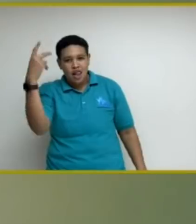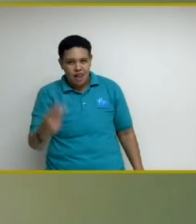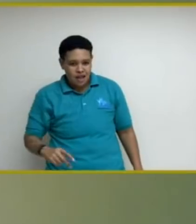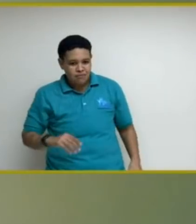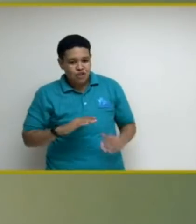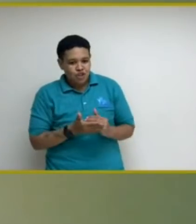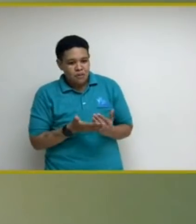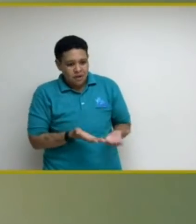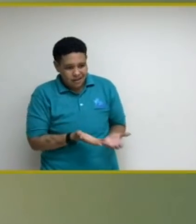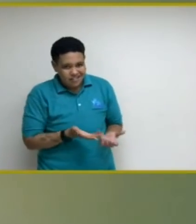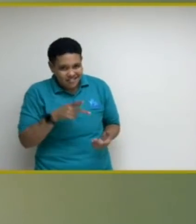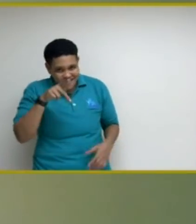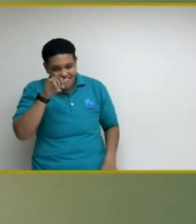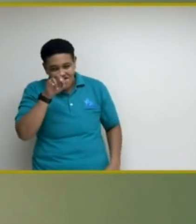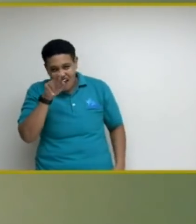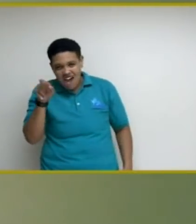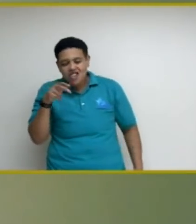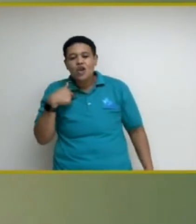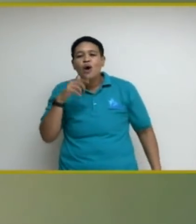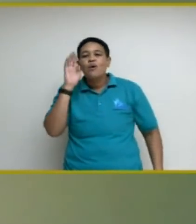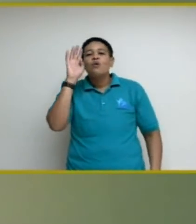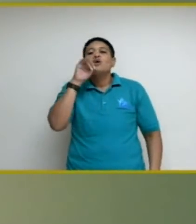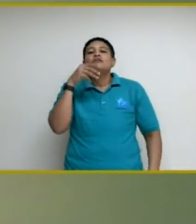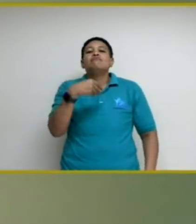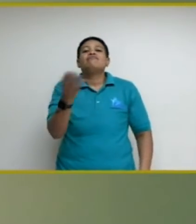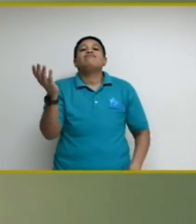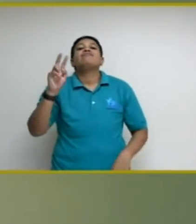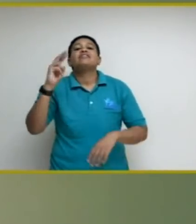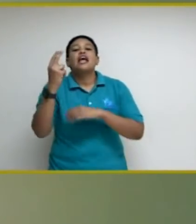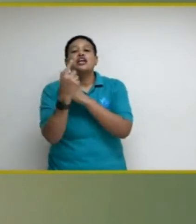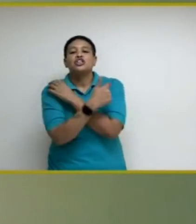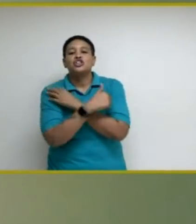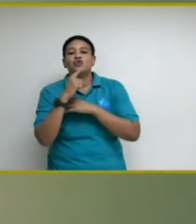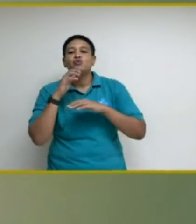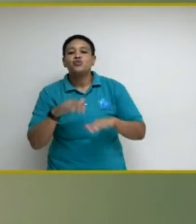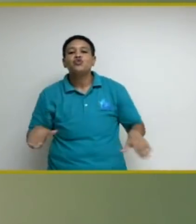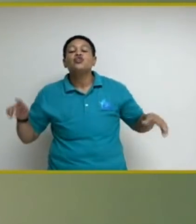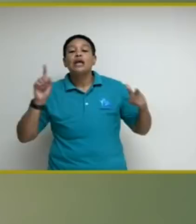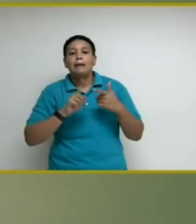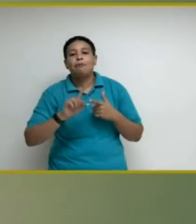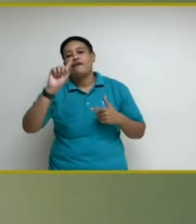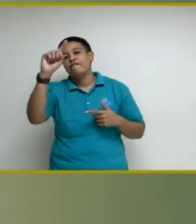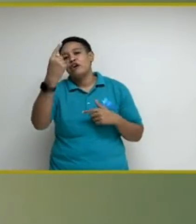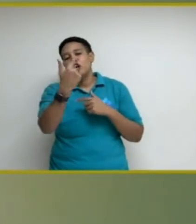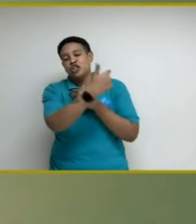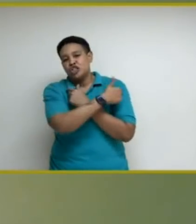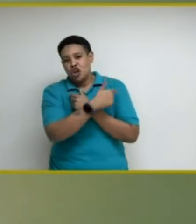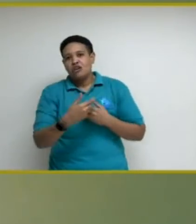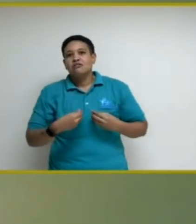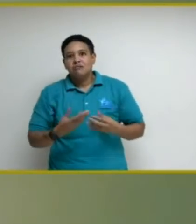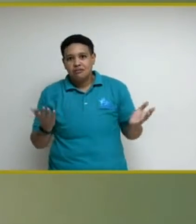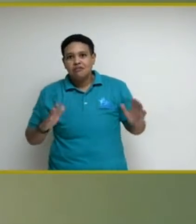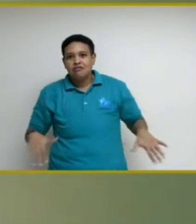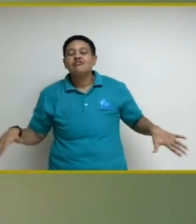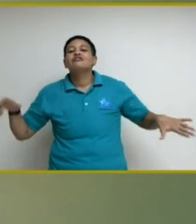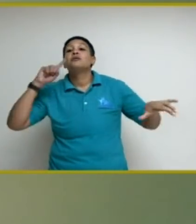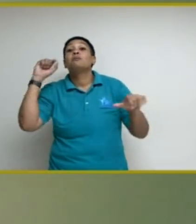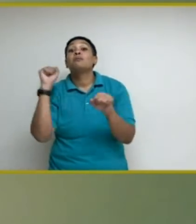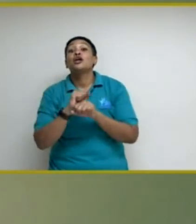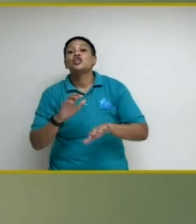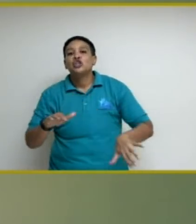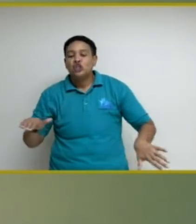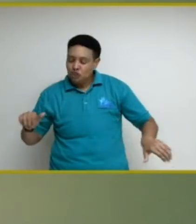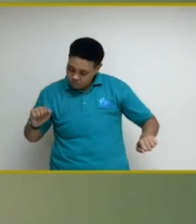country. We will be administering second doses to children and to ensure that first doses